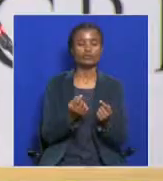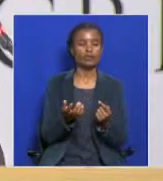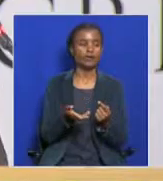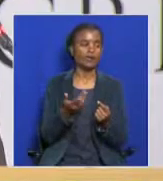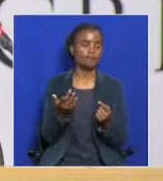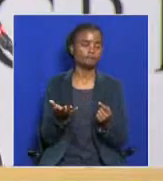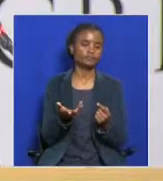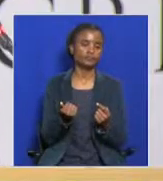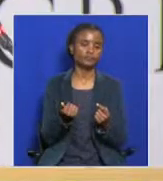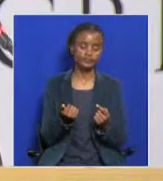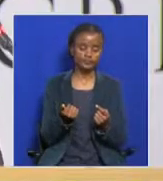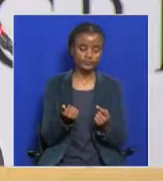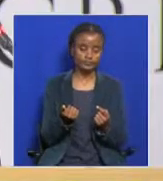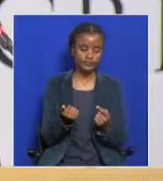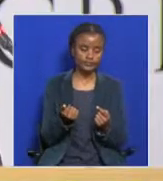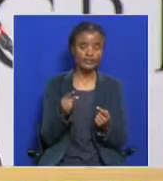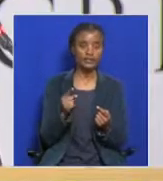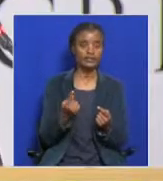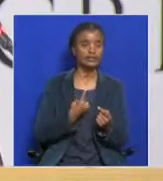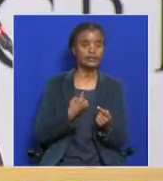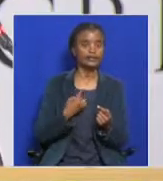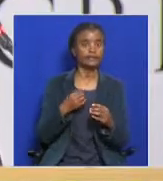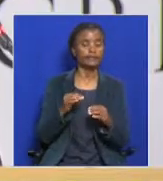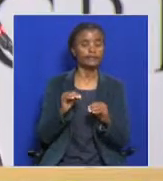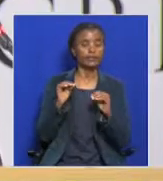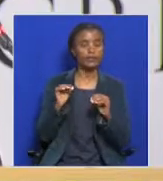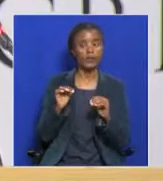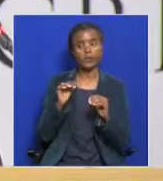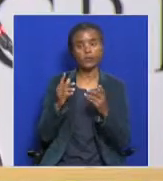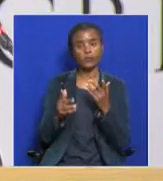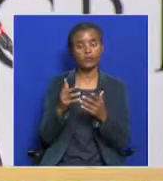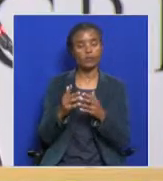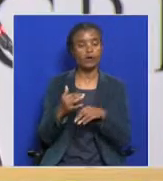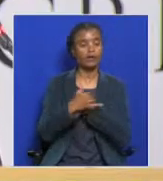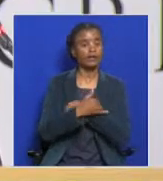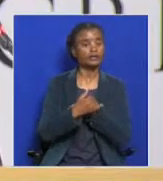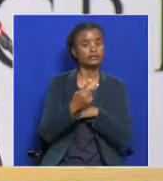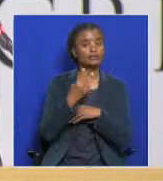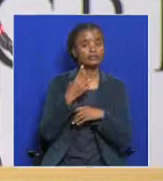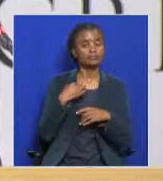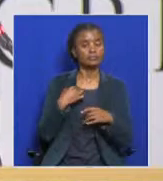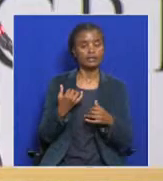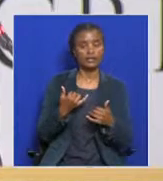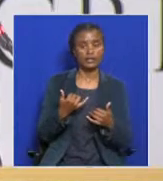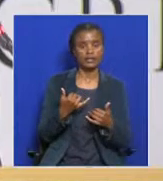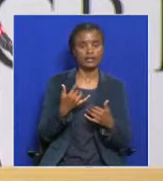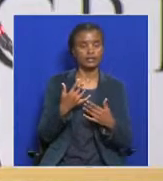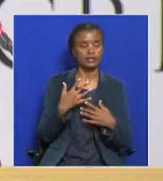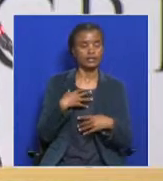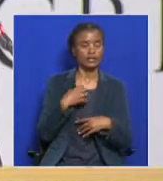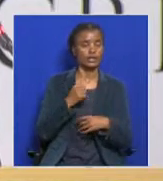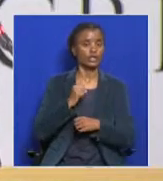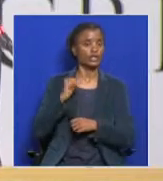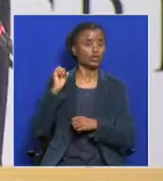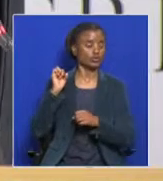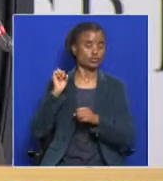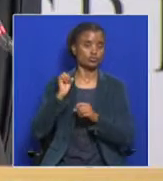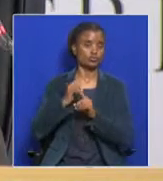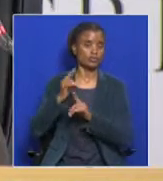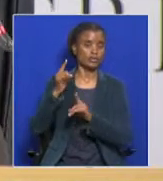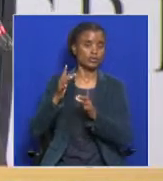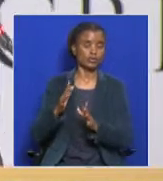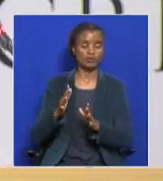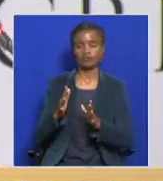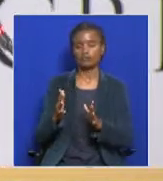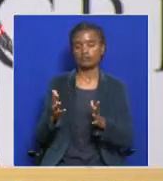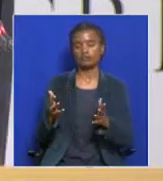promote myself such that the country sees me as a hero, but I've done what I needed to do, and okay, that's it. I won't